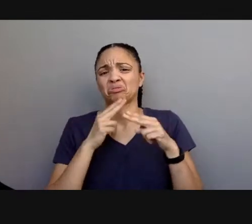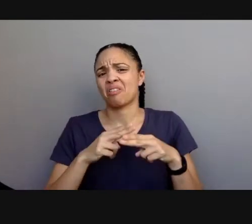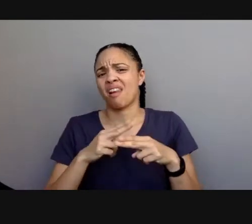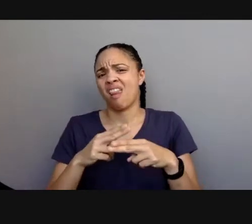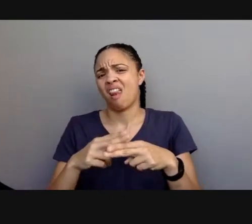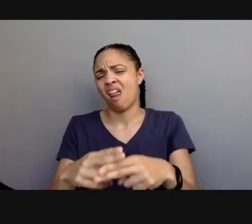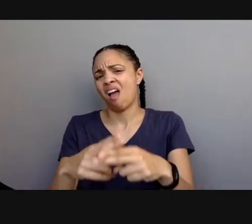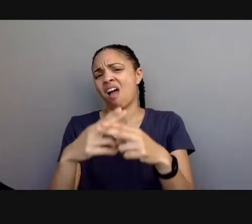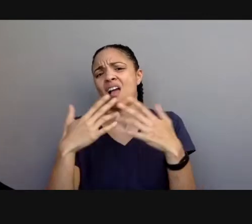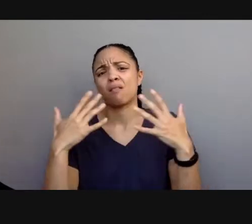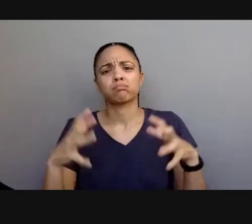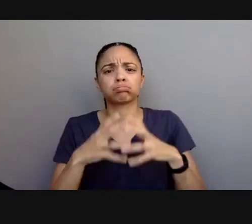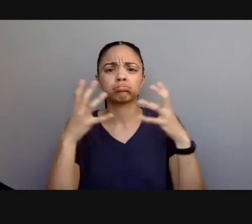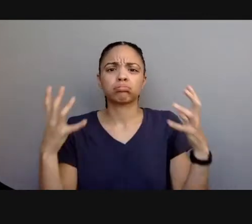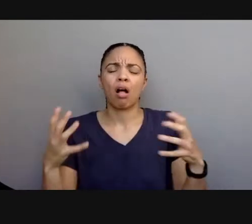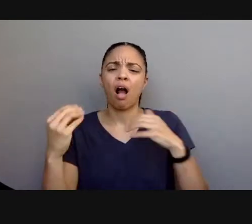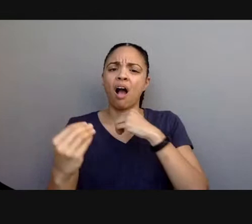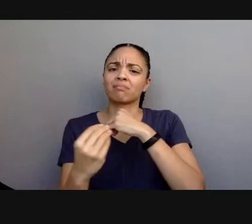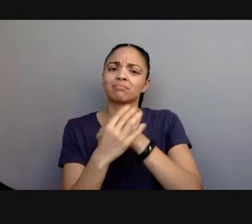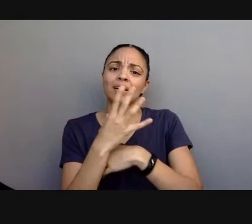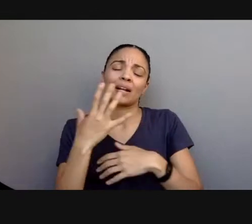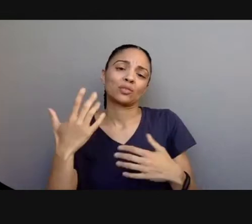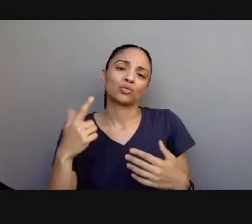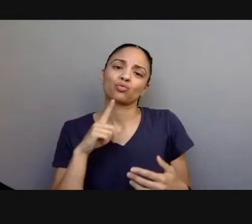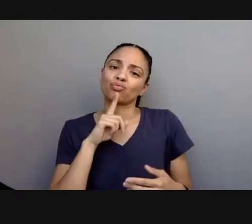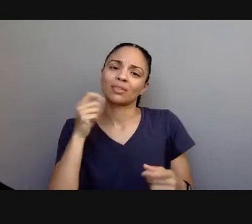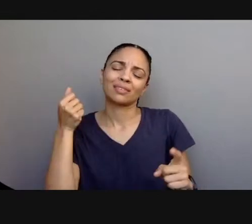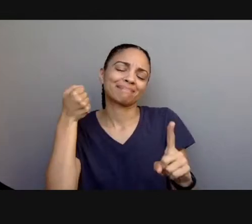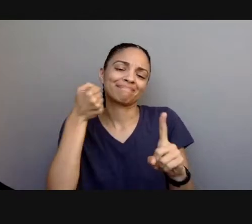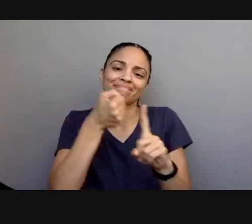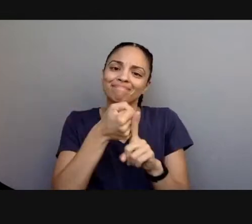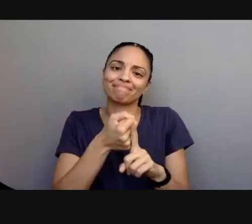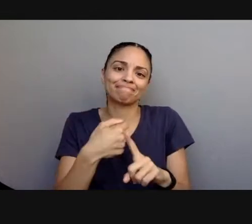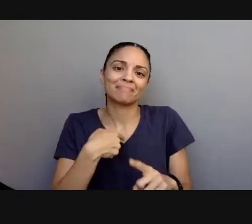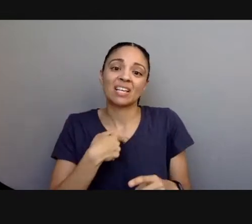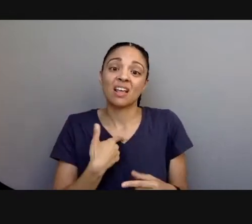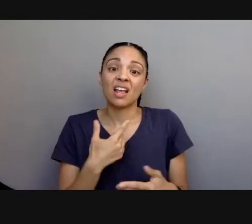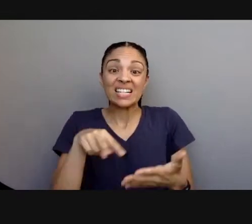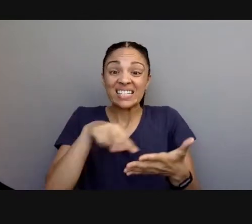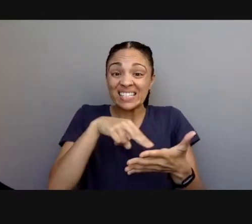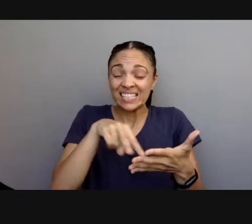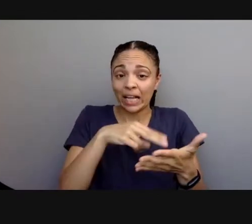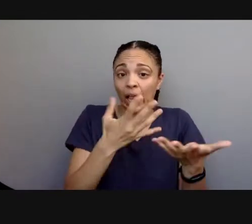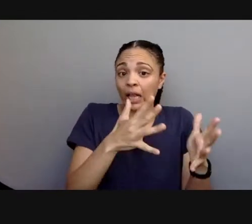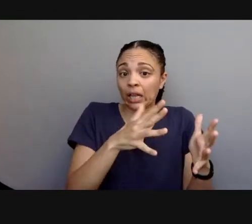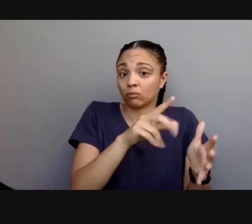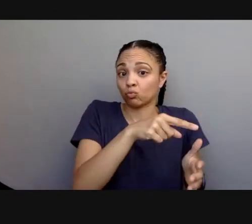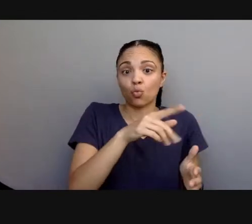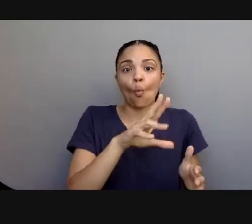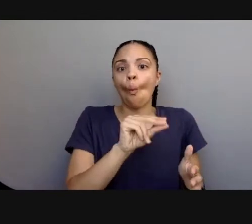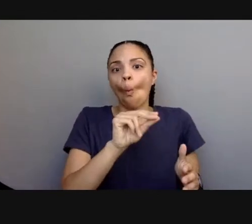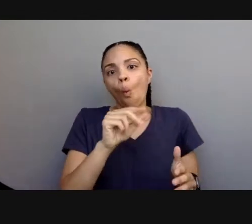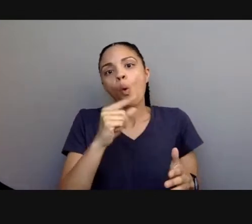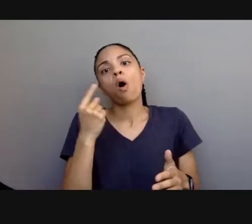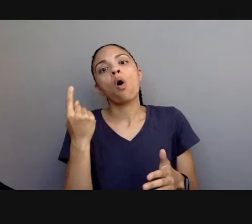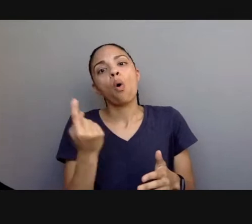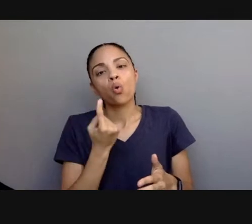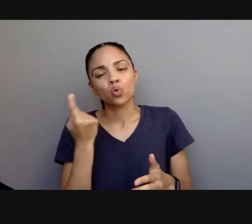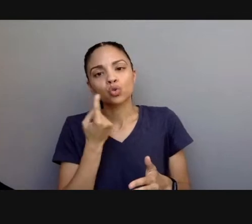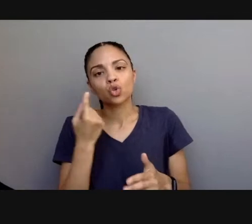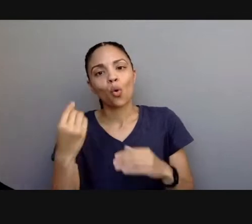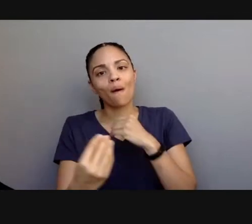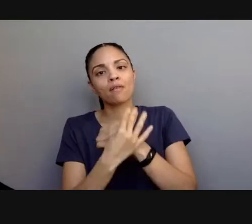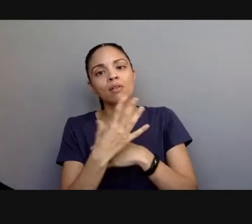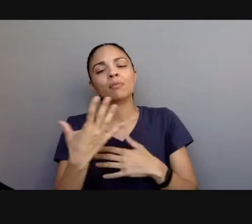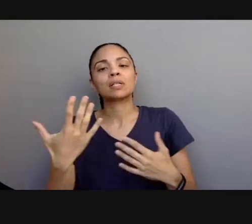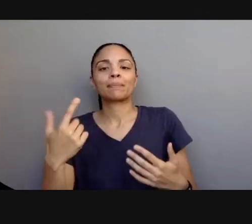had a huge impact on me, not just a dancer, but as a person. That's school, right? Seriously, a true,